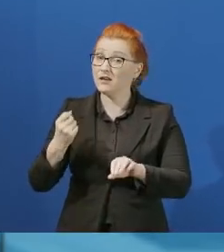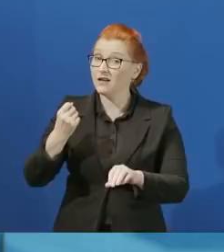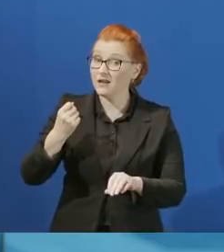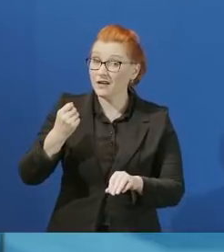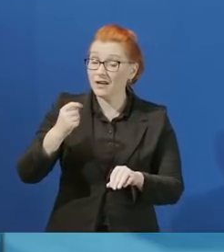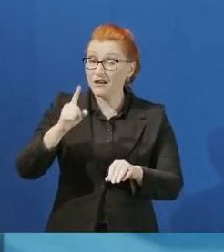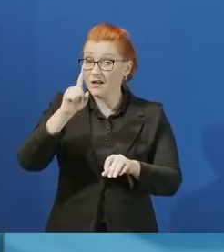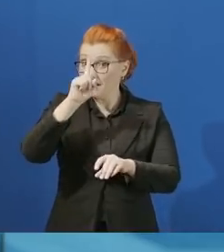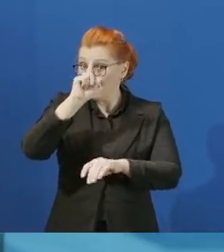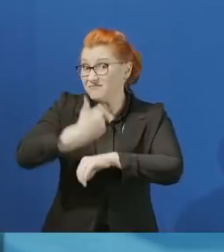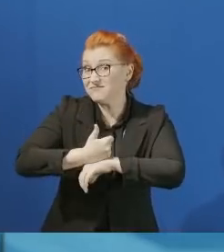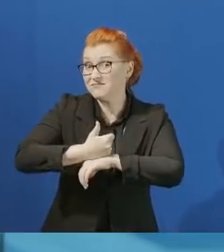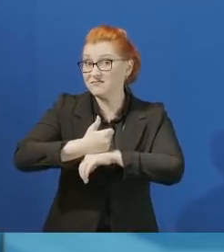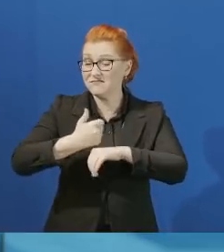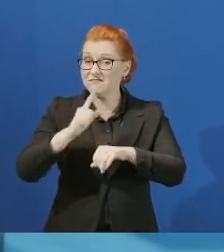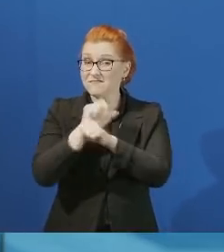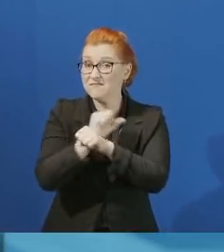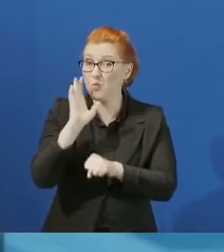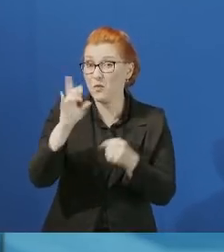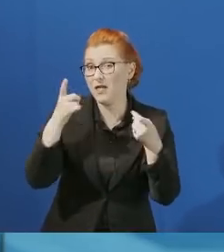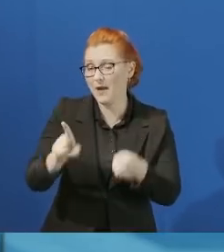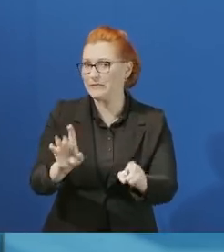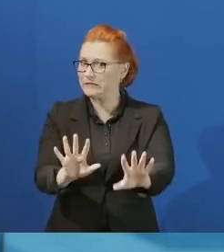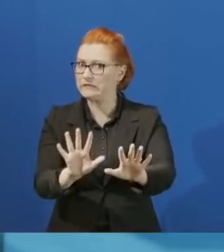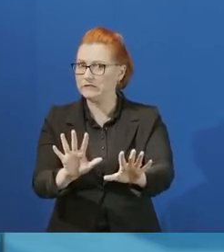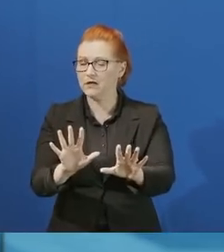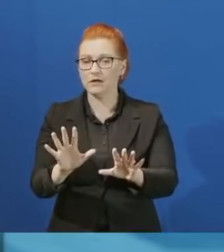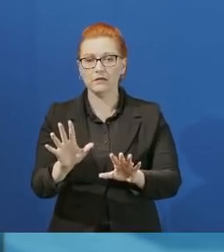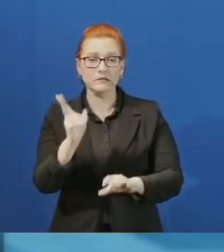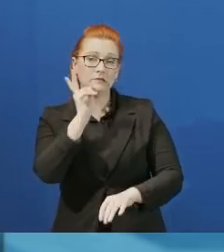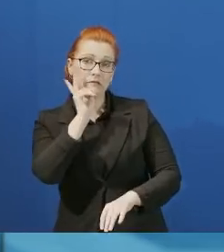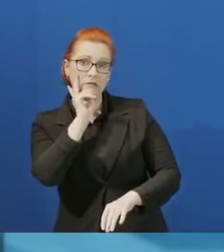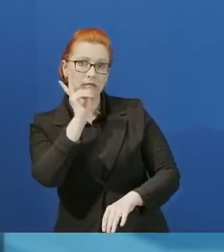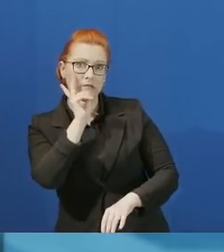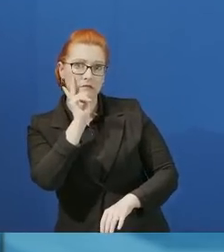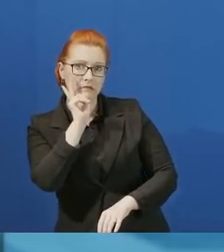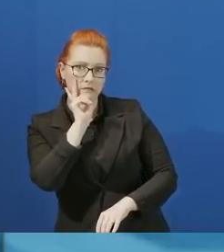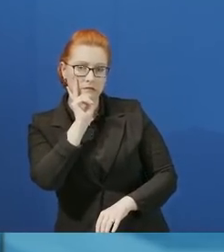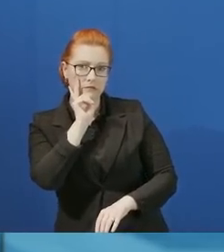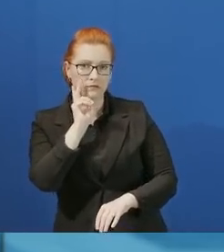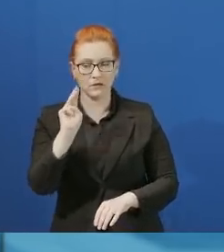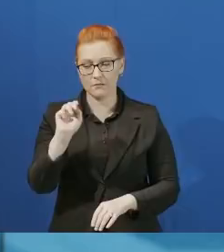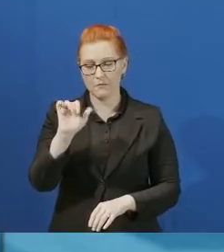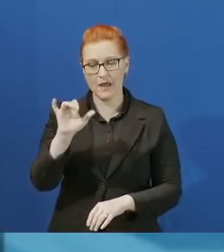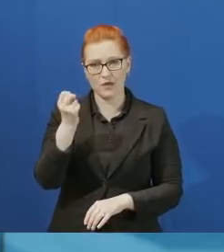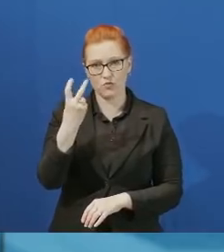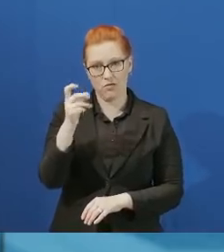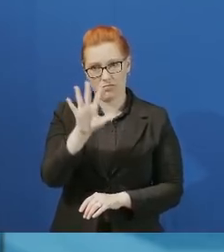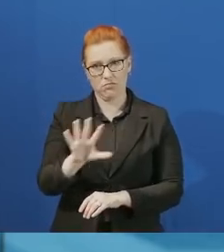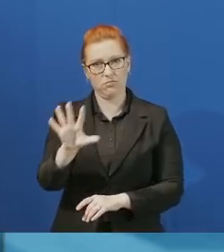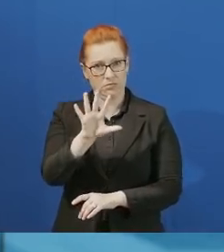So I want to get there now. There's a raft of